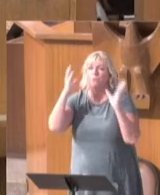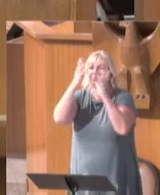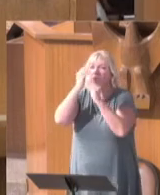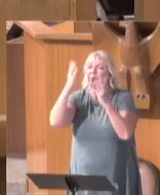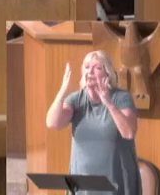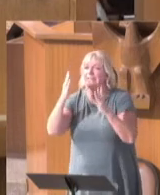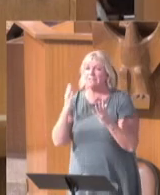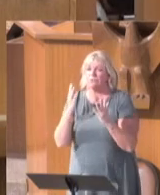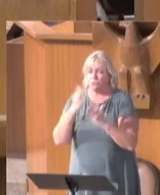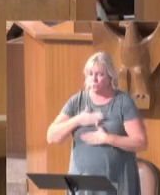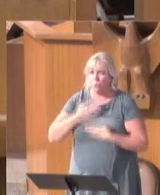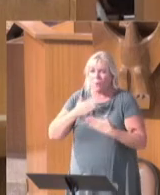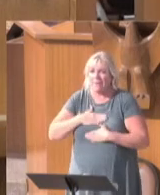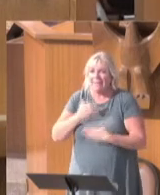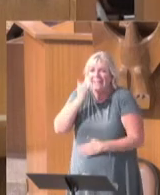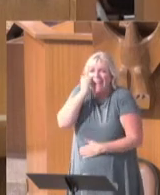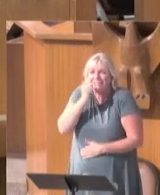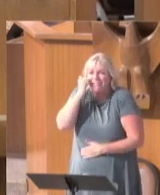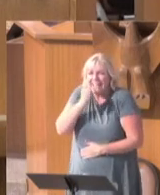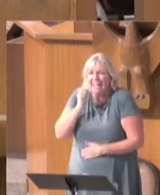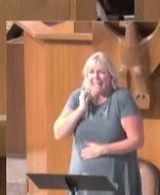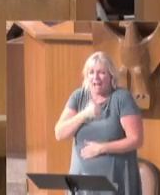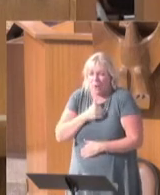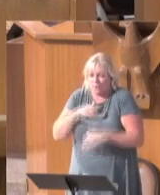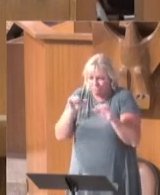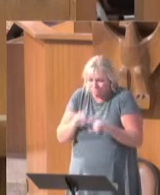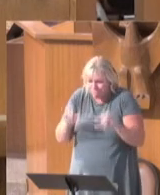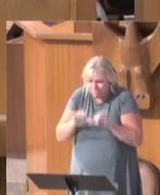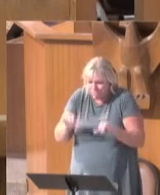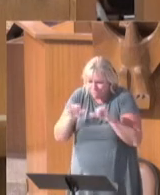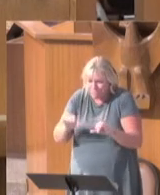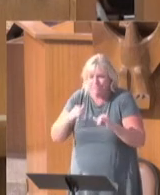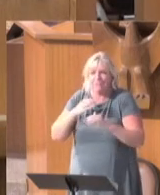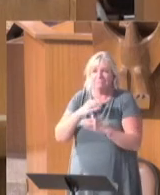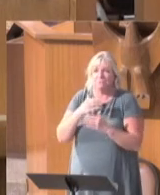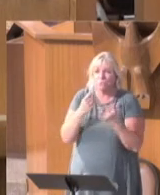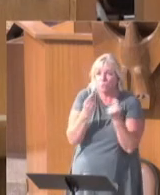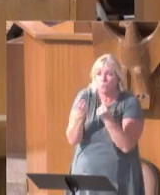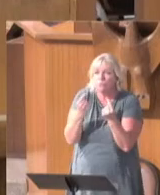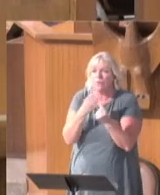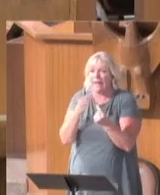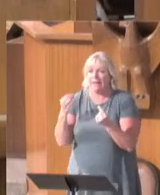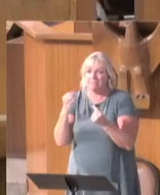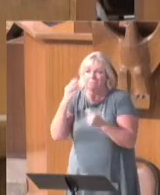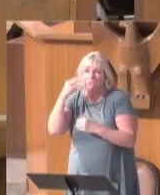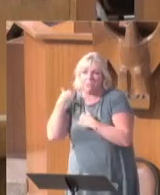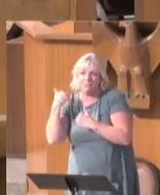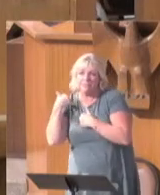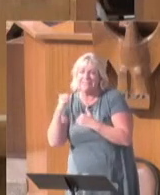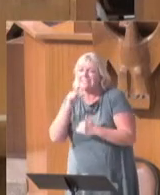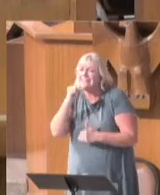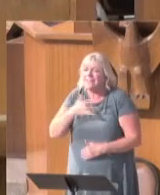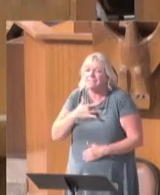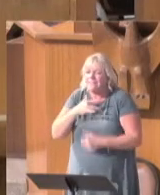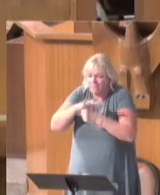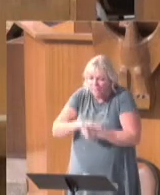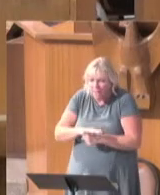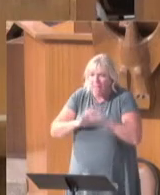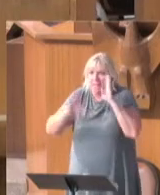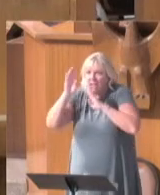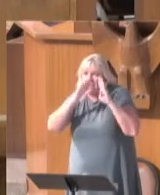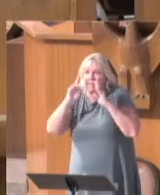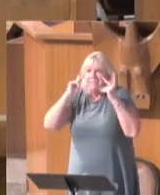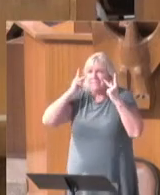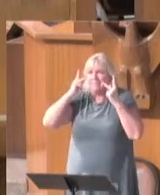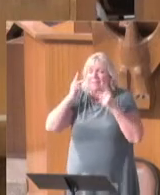in our daily routines and responsibilities, not to become anxious or distressed, because